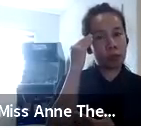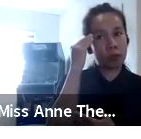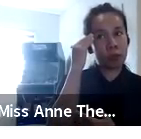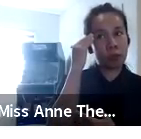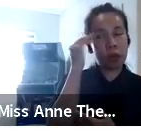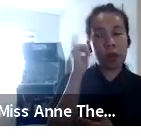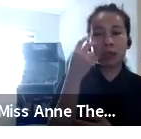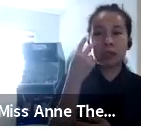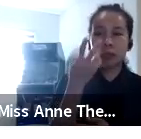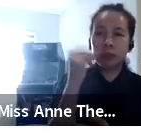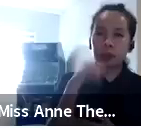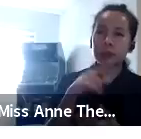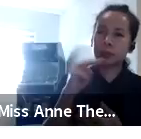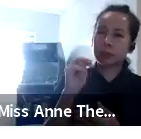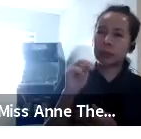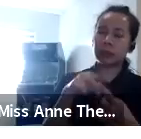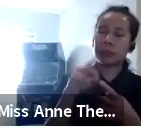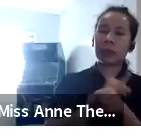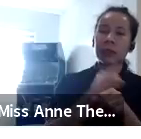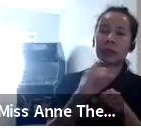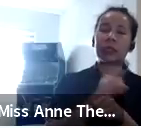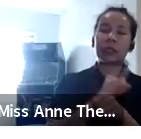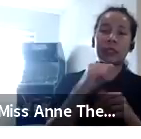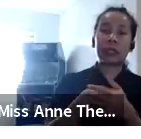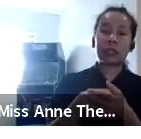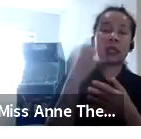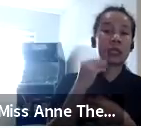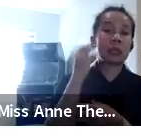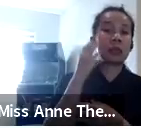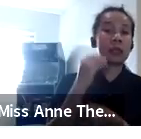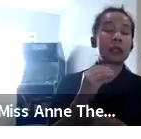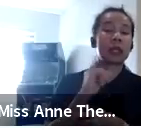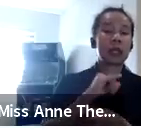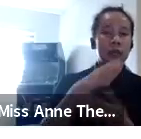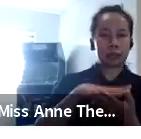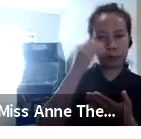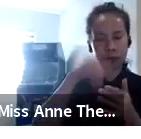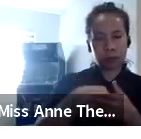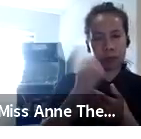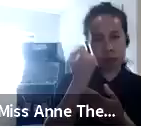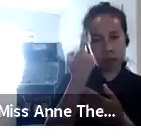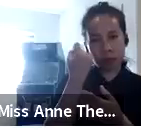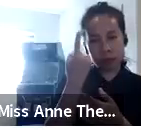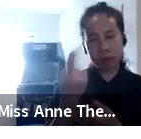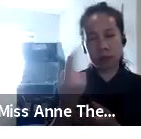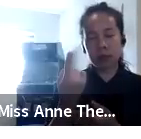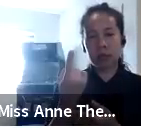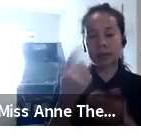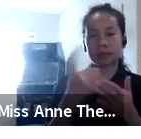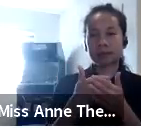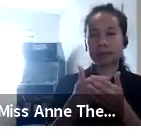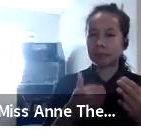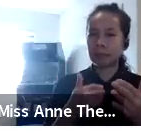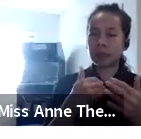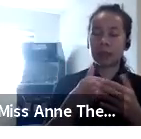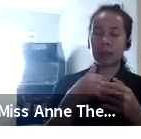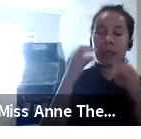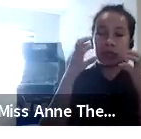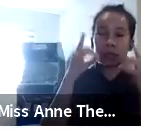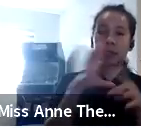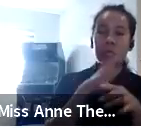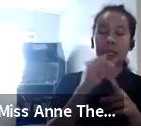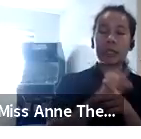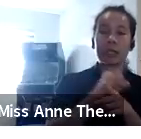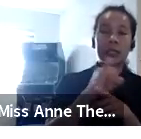is needed by the industry in this experience. I learned to understand the gaps between education and industry. After 6